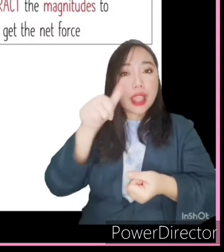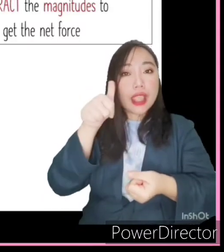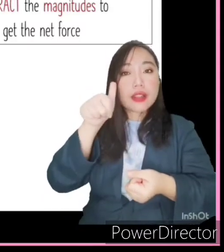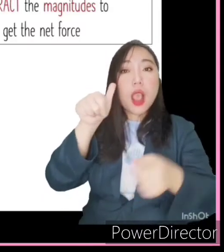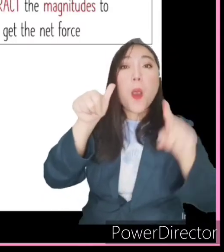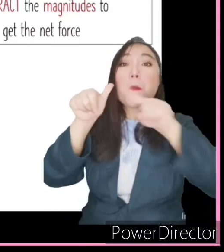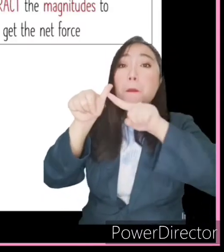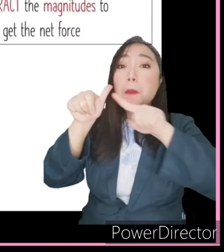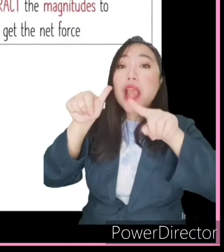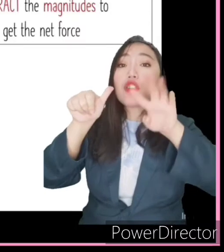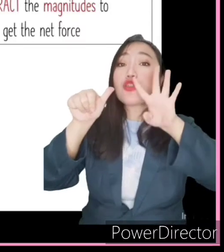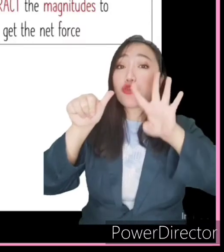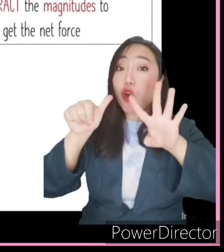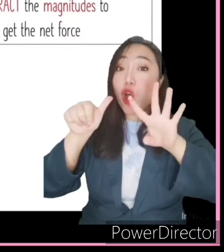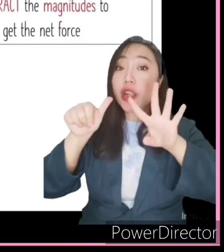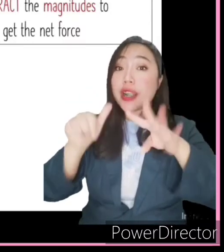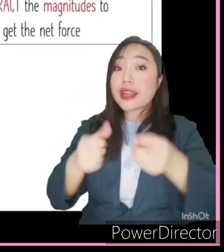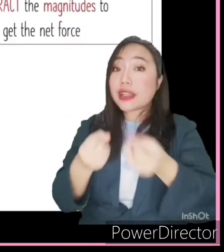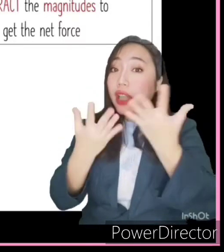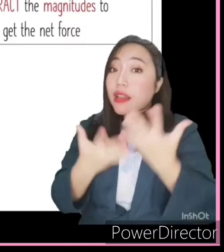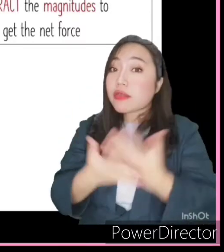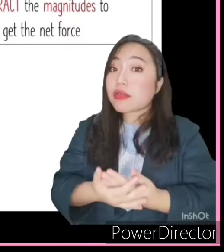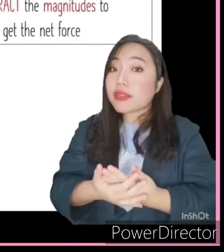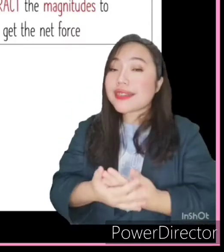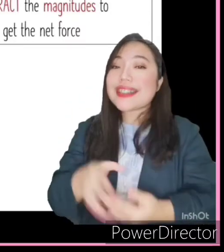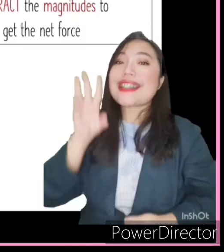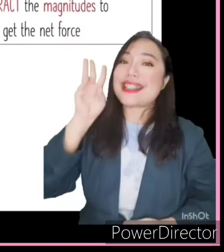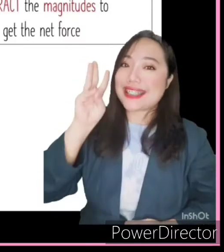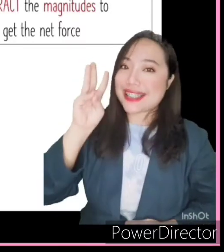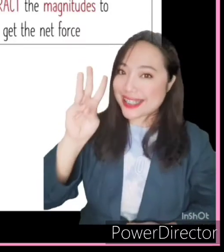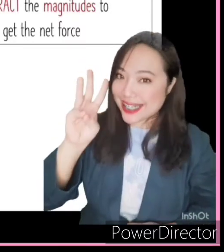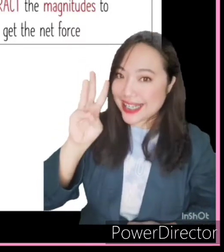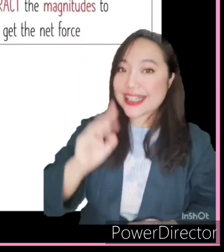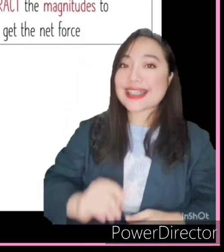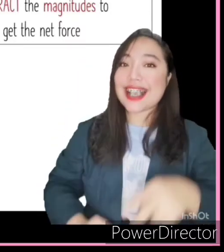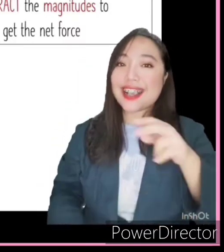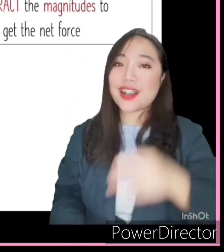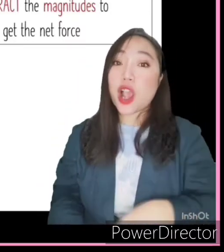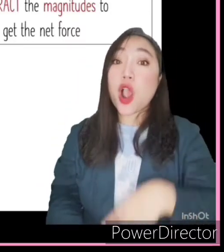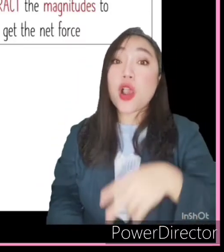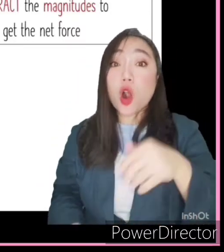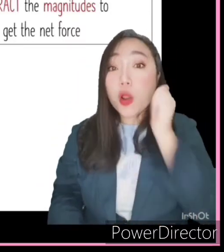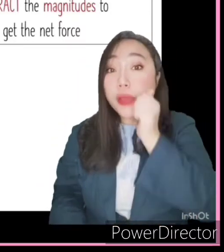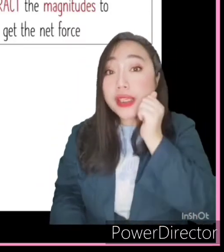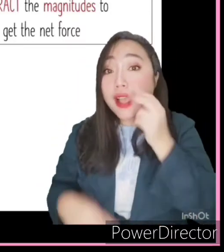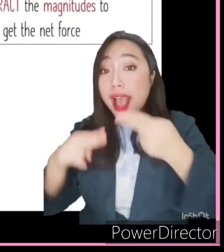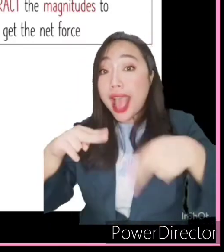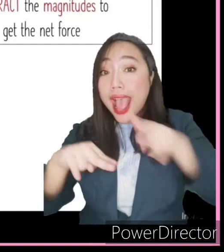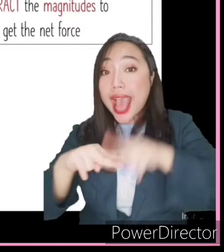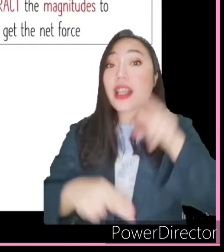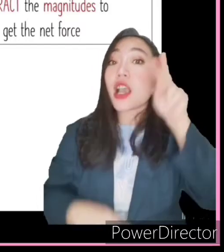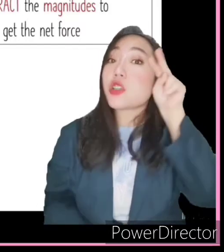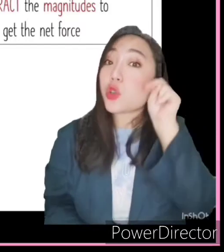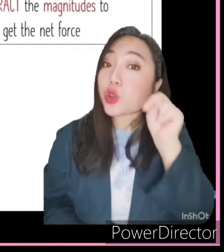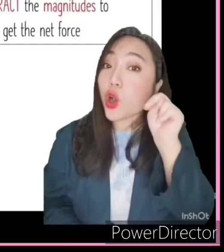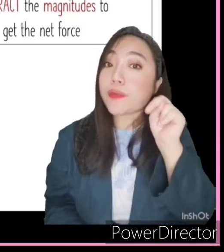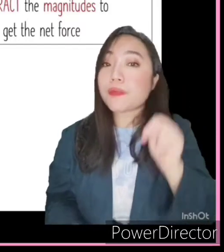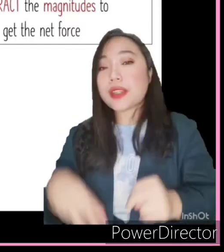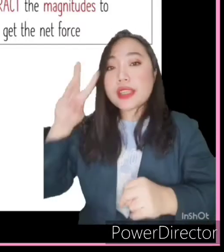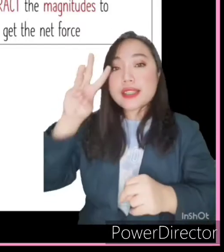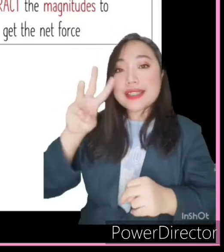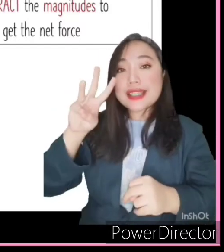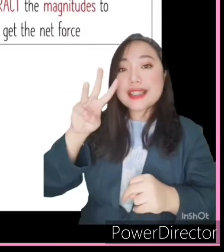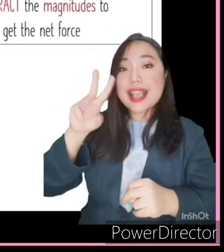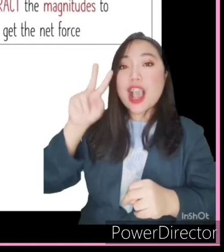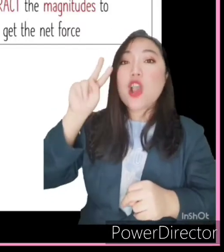subtract 10 minus 4 is equals to 6. And always add n,